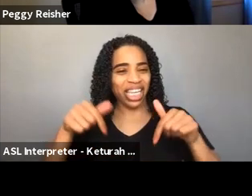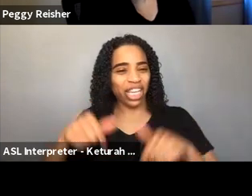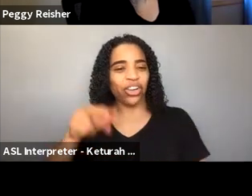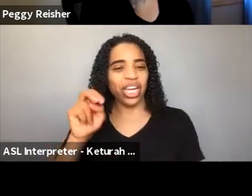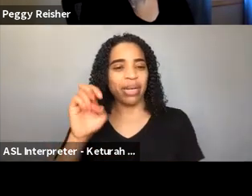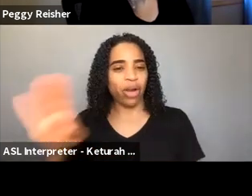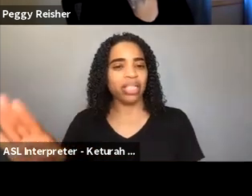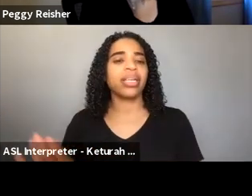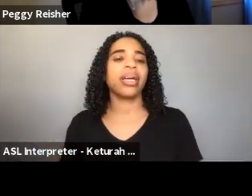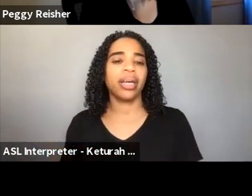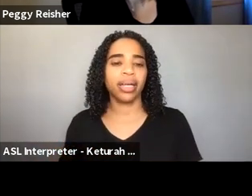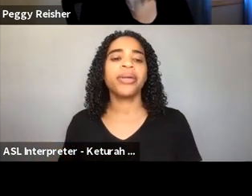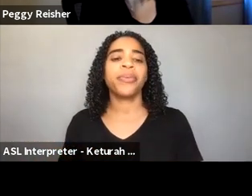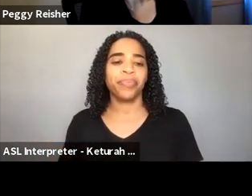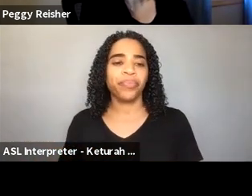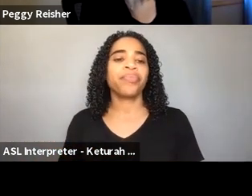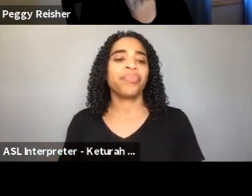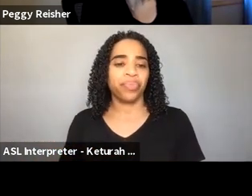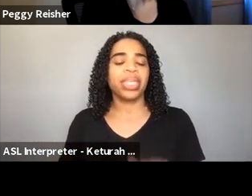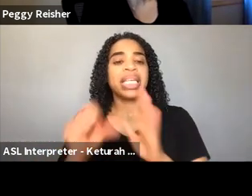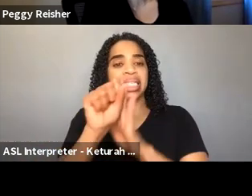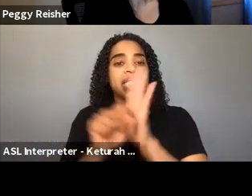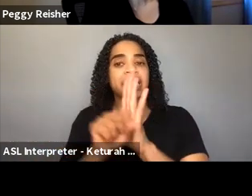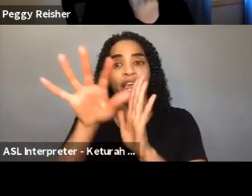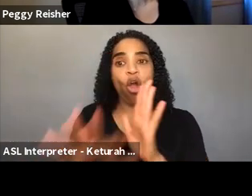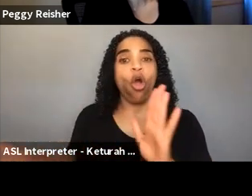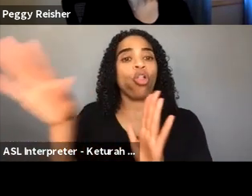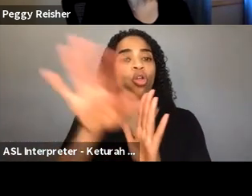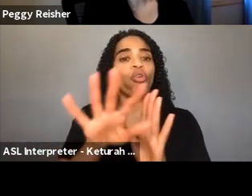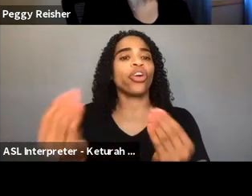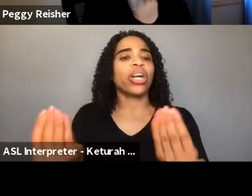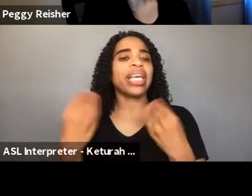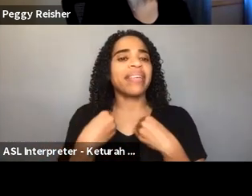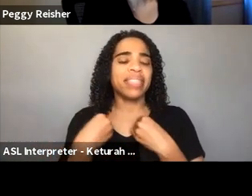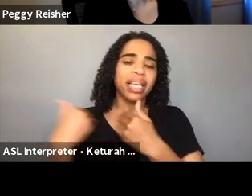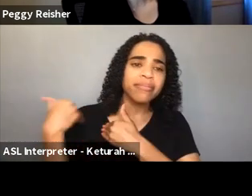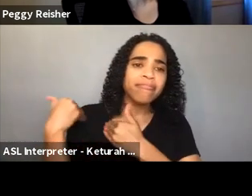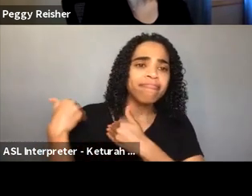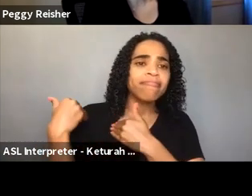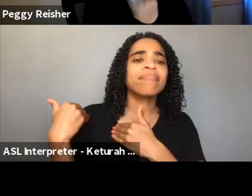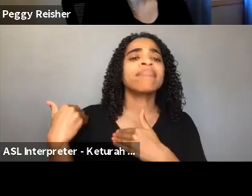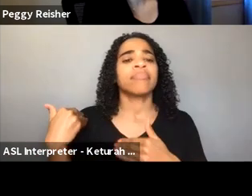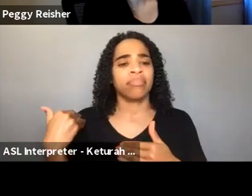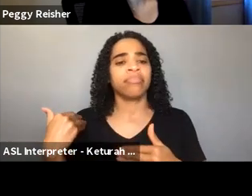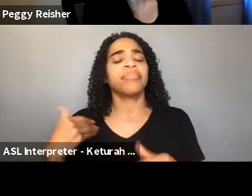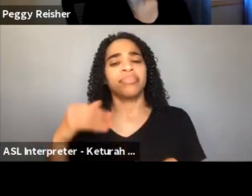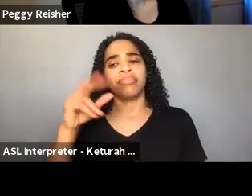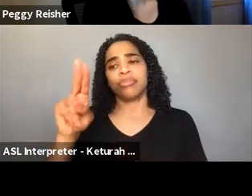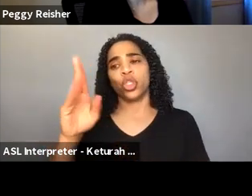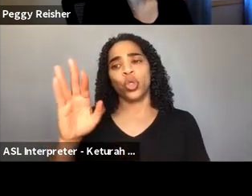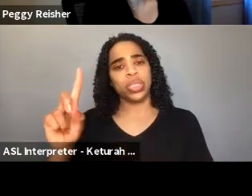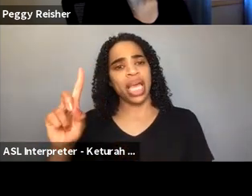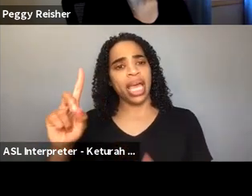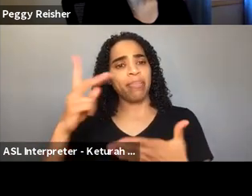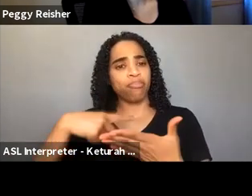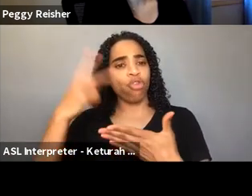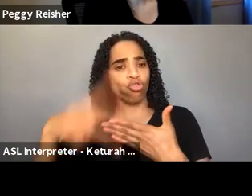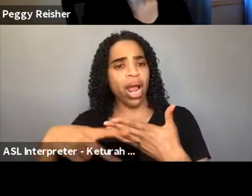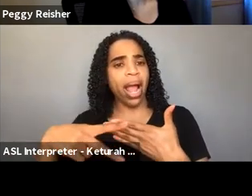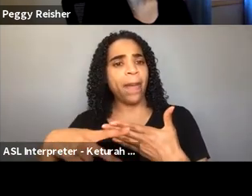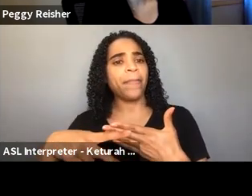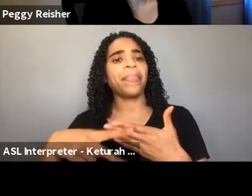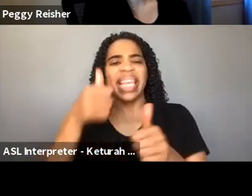statewide duties and responsibilities, and there's a USED program, at least one in every